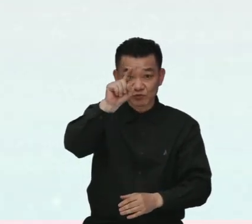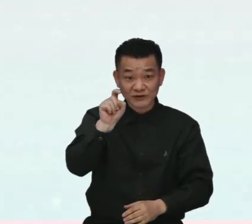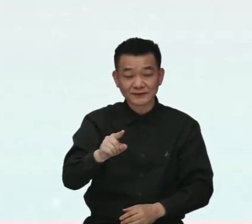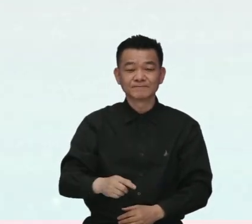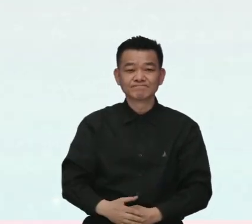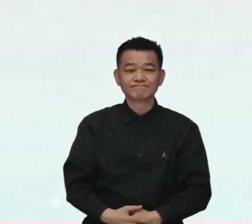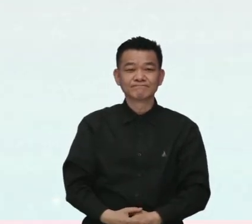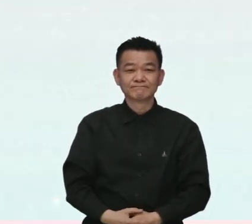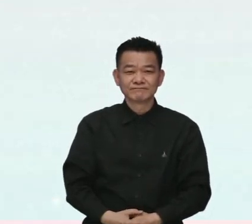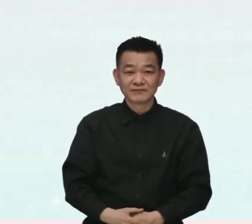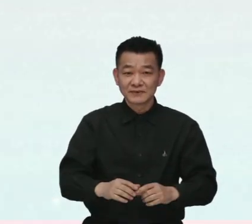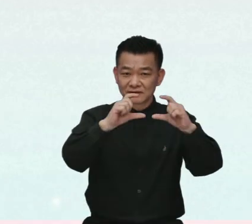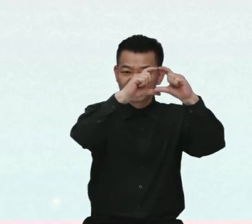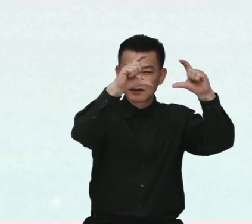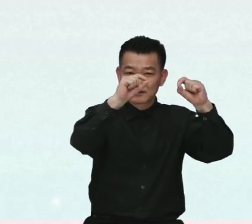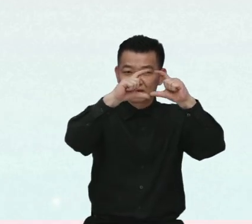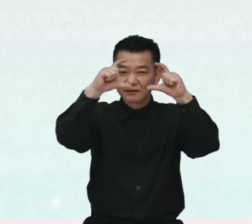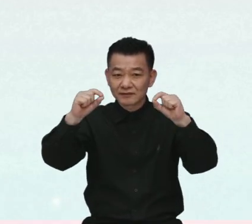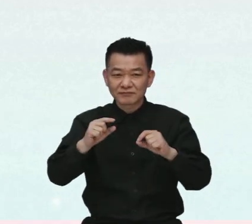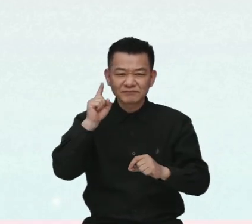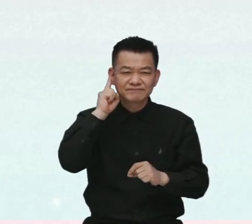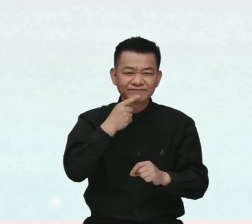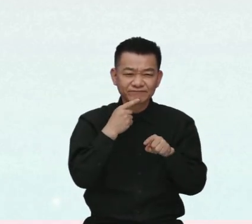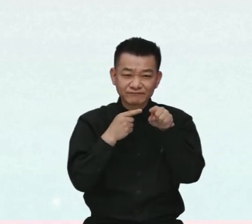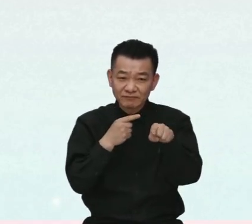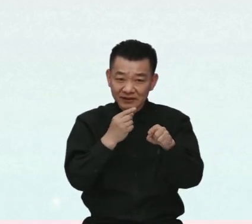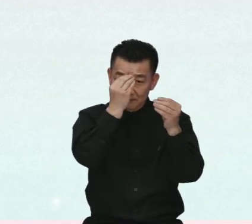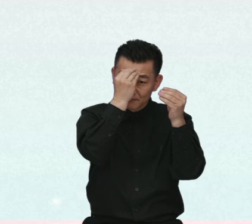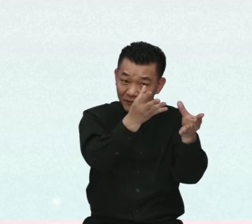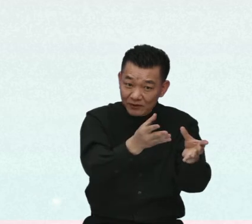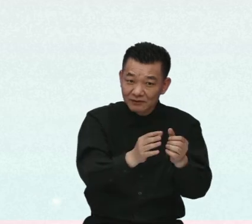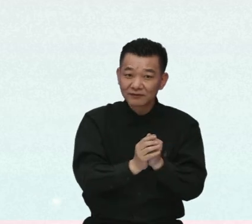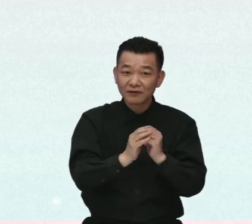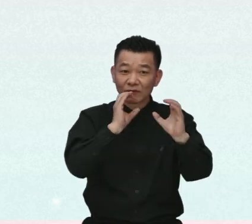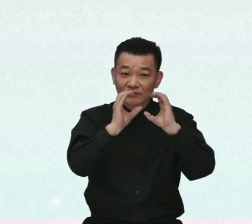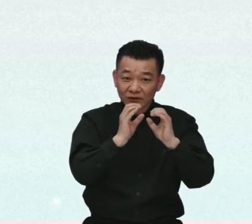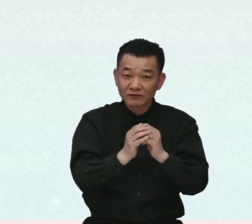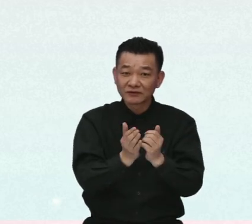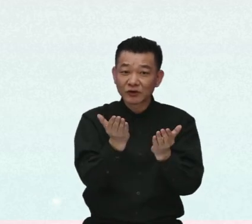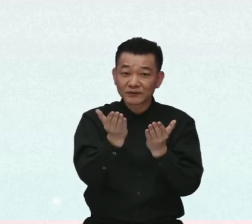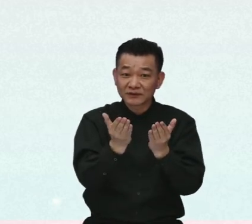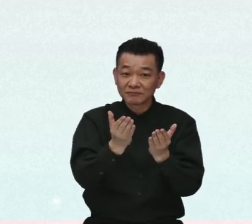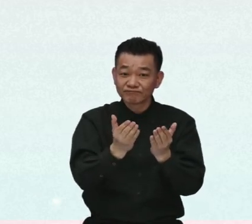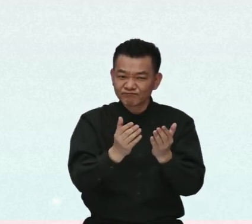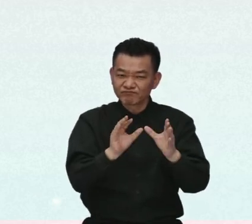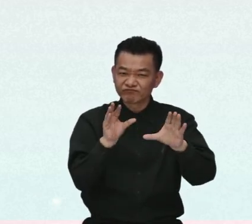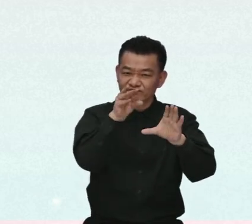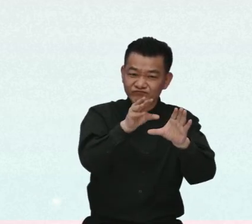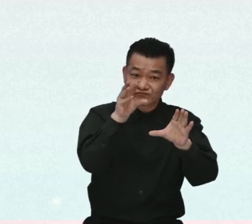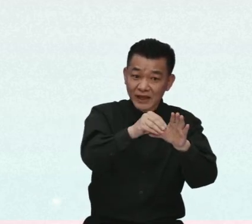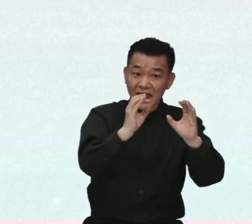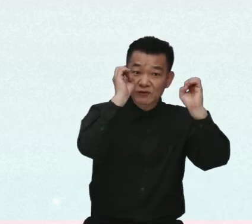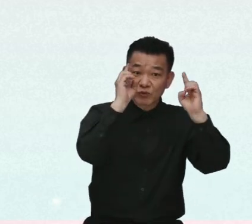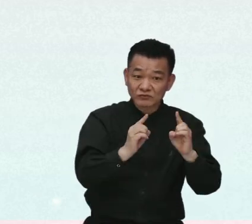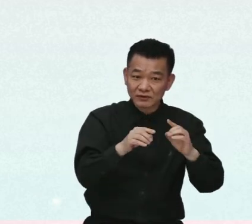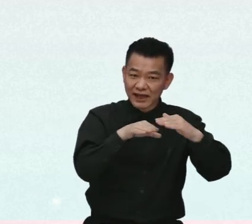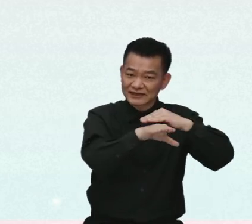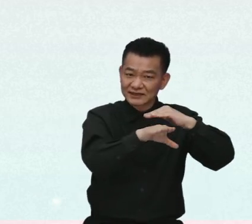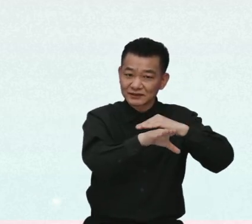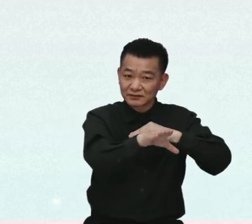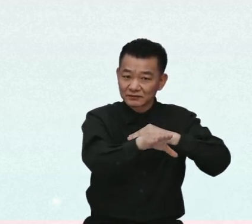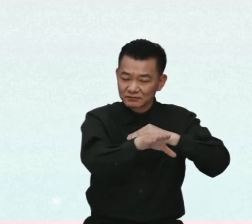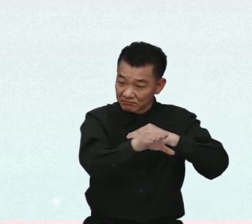Let's solve a quiz. Blank is a communication method for accessibility to information, communication,